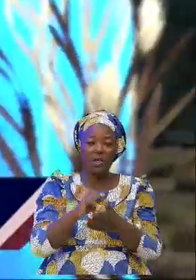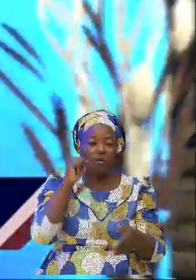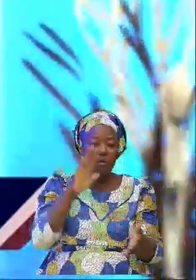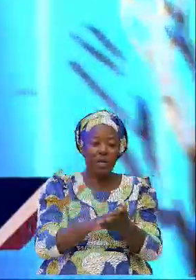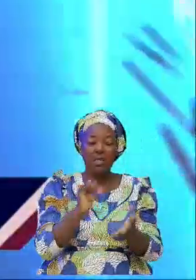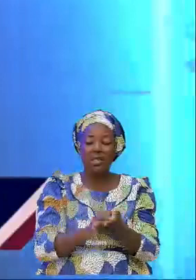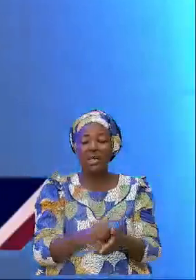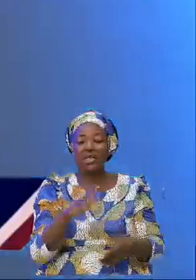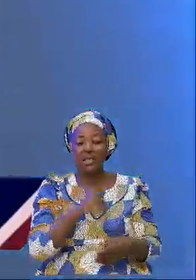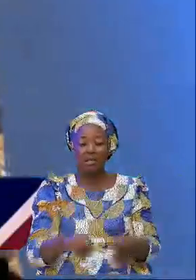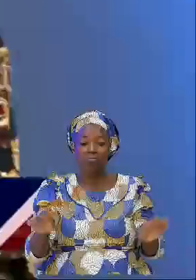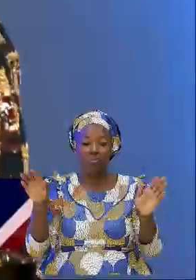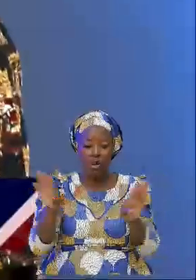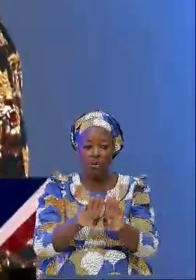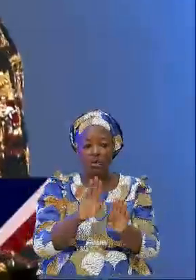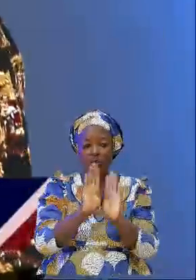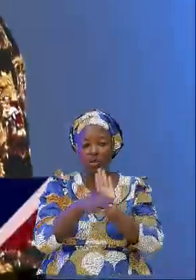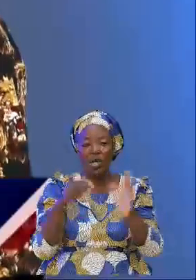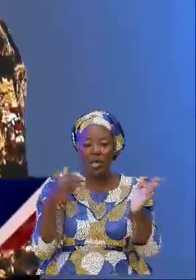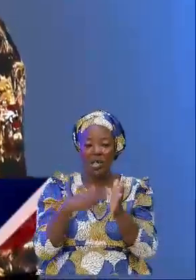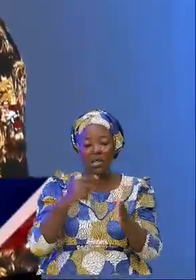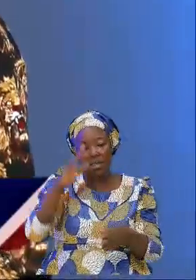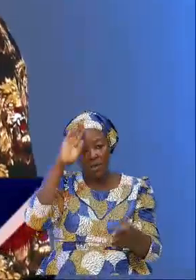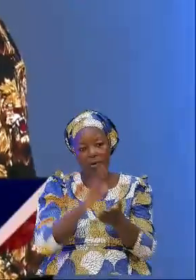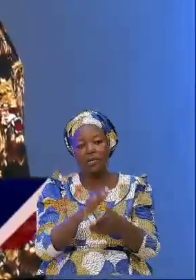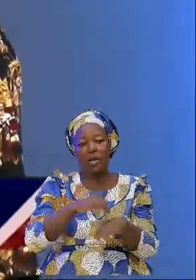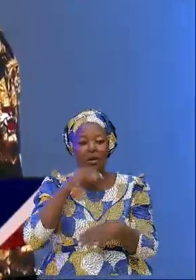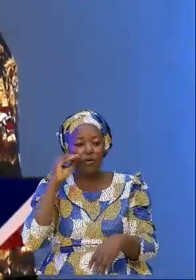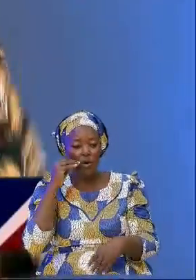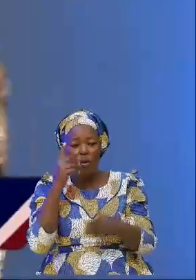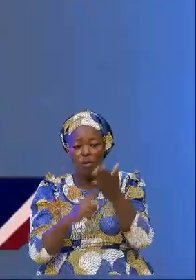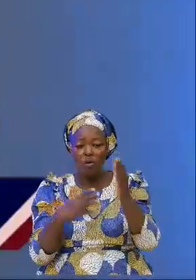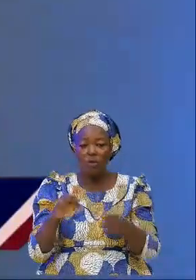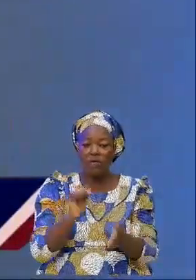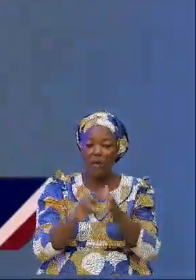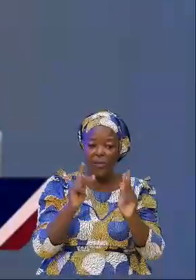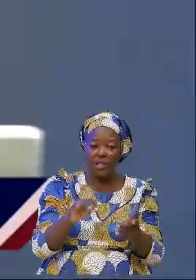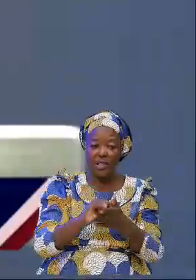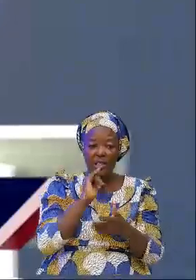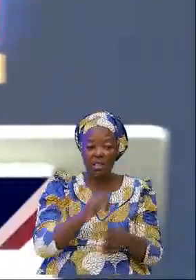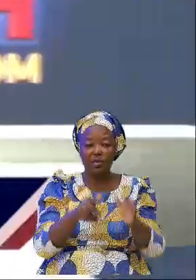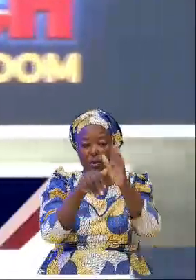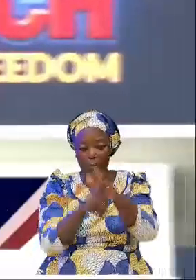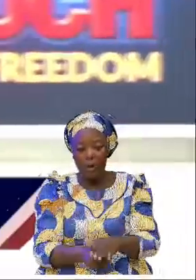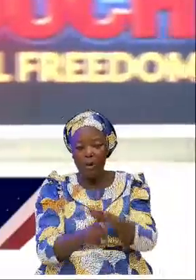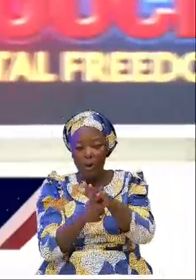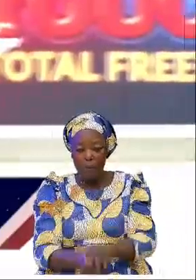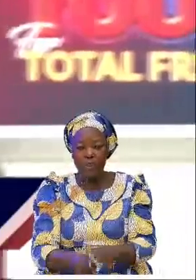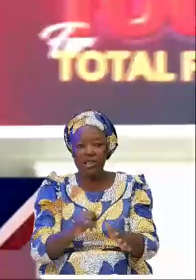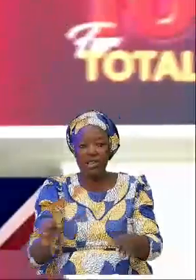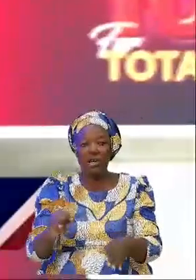woman that locks the man, the husband, up at home? What about the person that